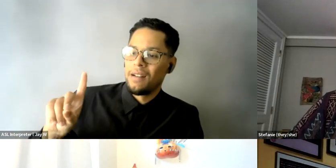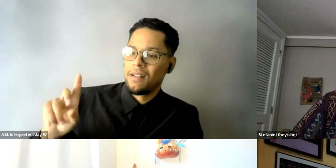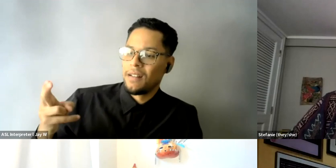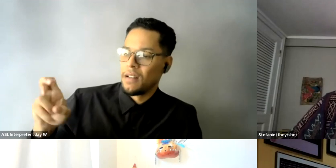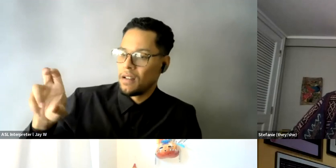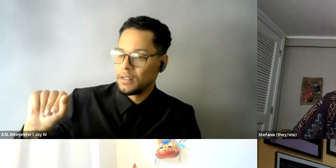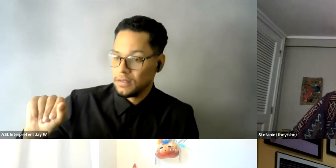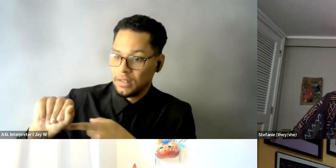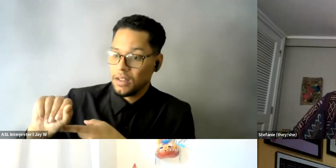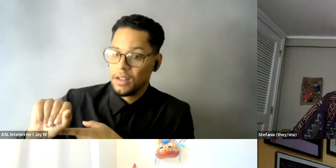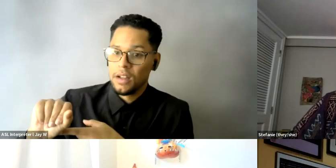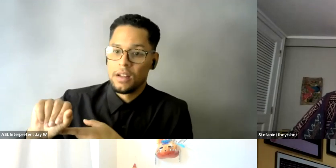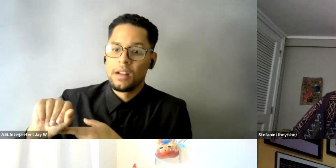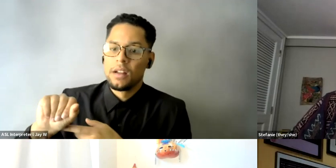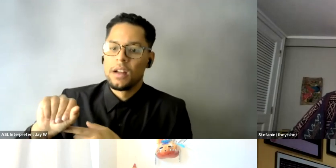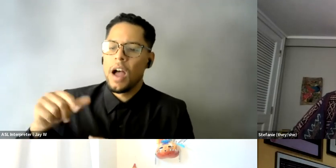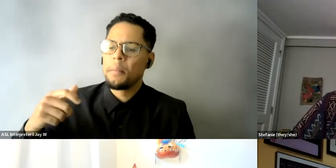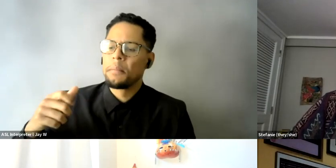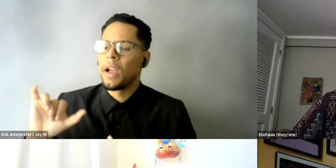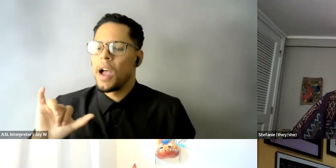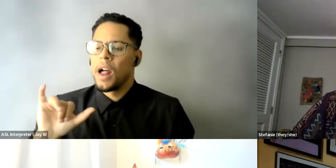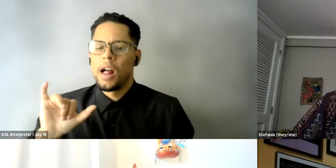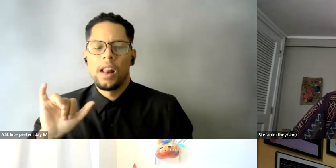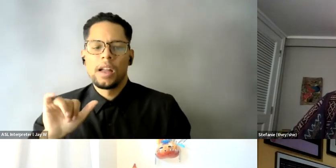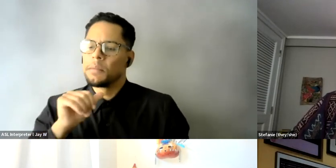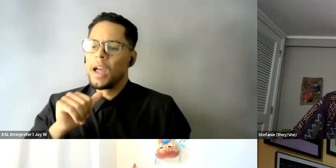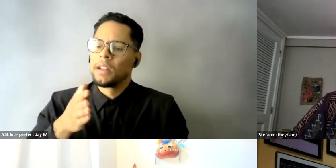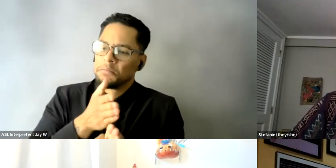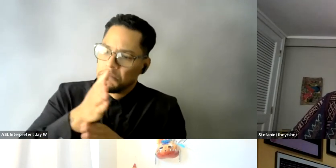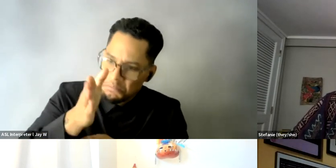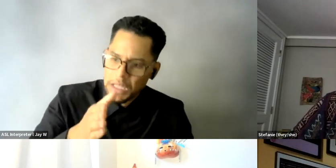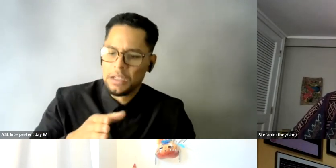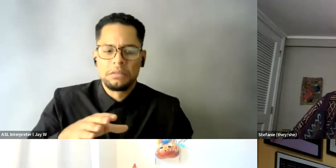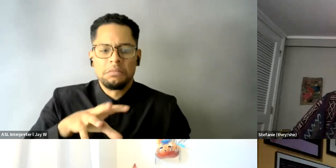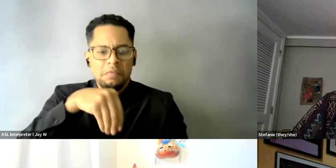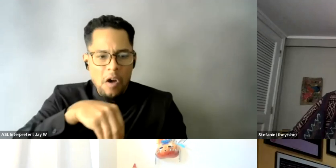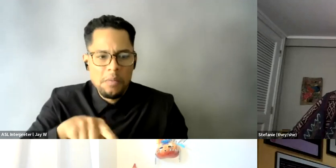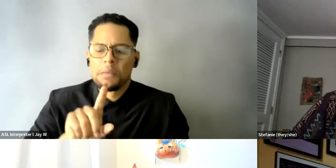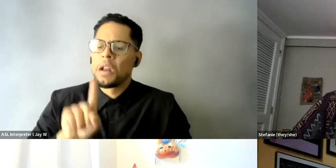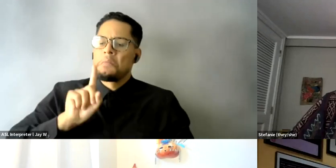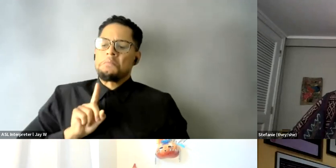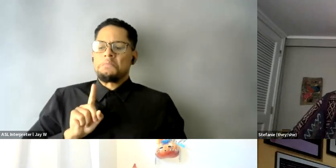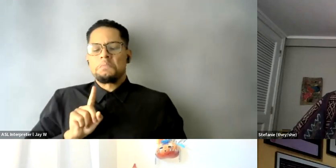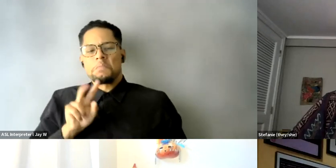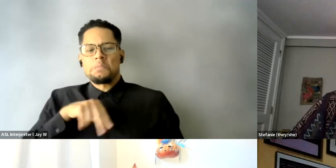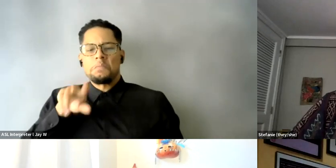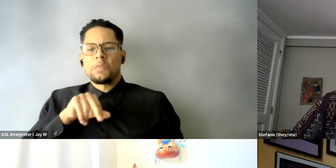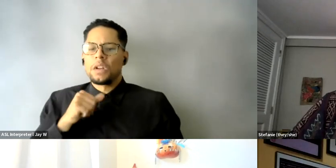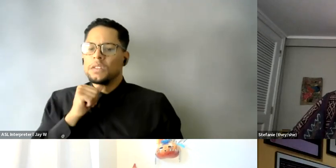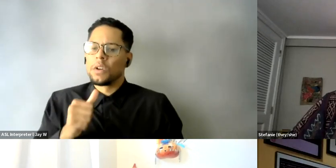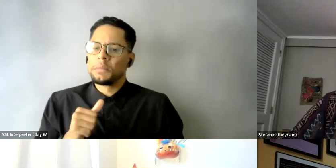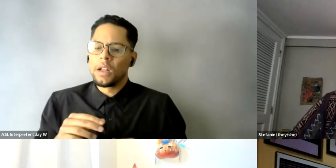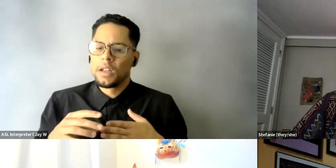kind of on the sidelines of IDHA, just kind of like being able to help where I can, but I'm not in a leadership role at